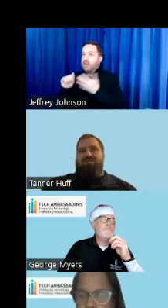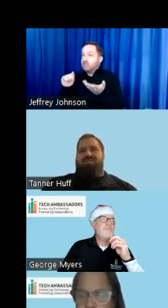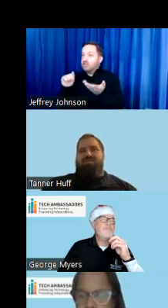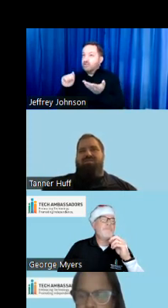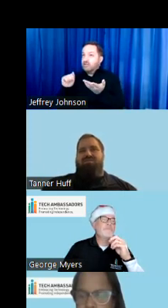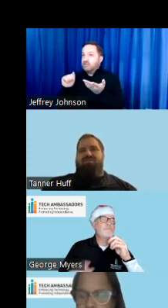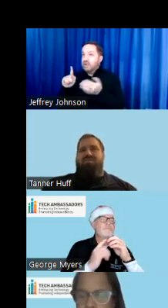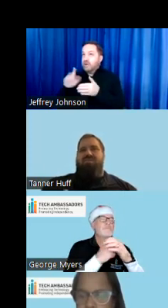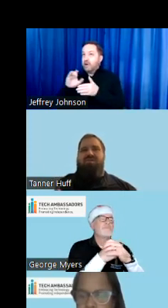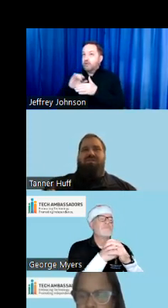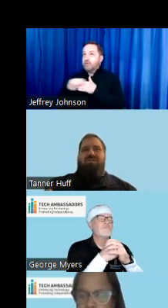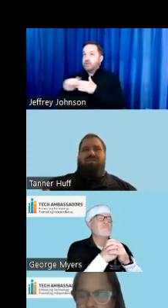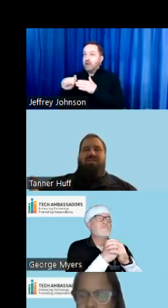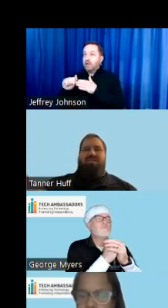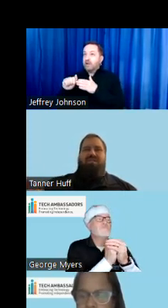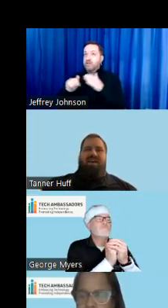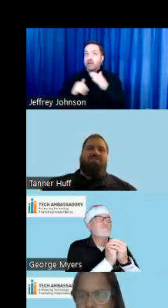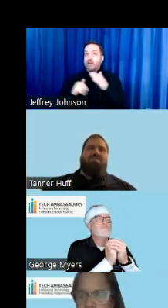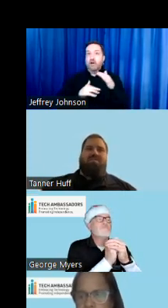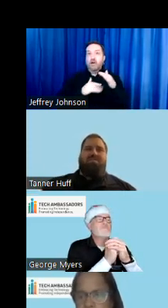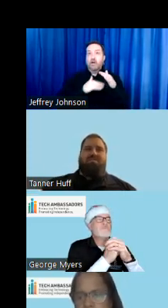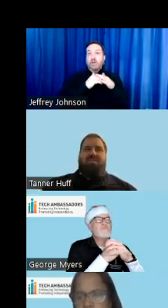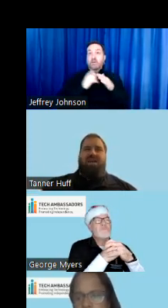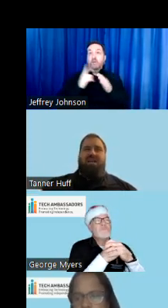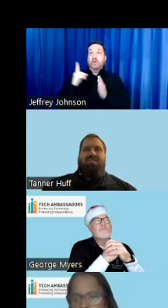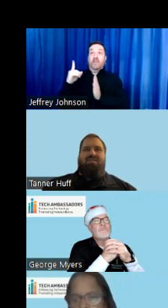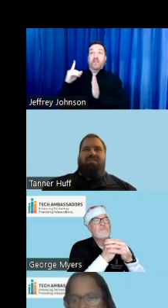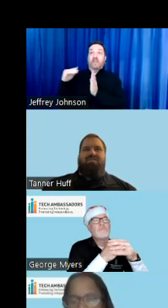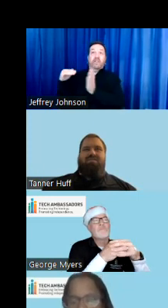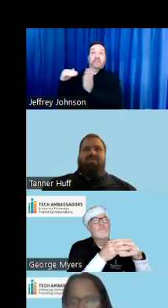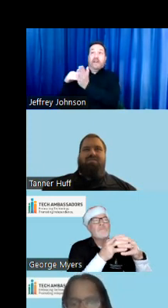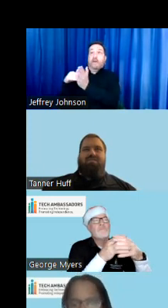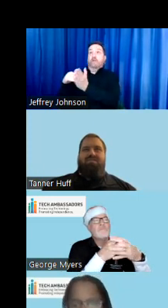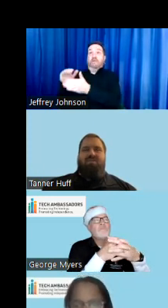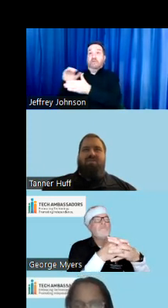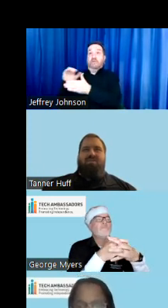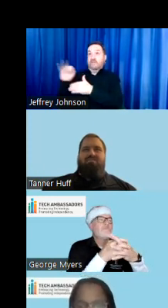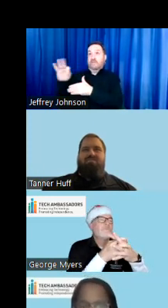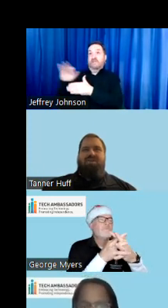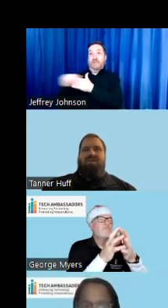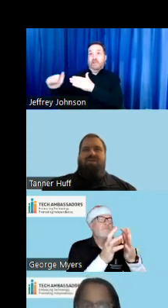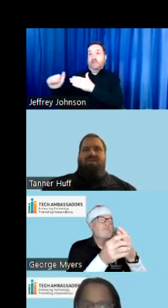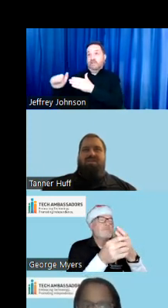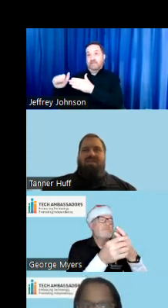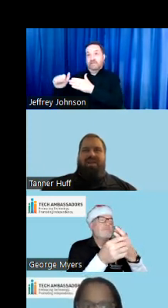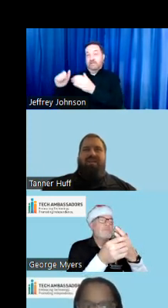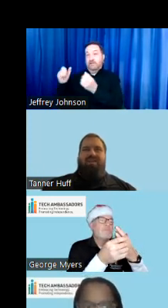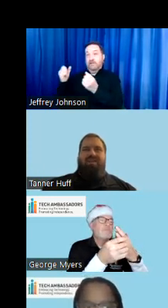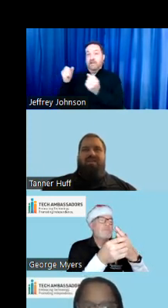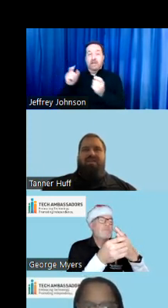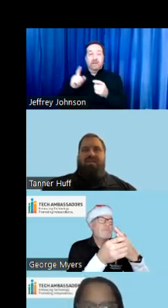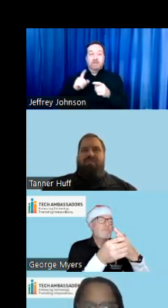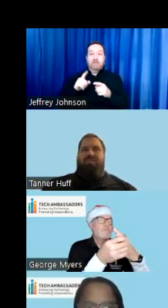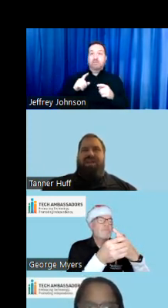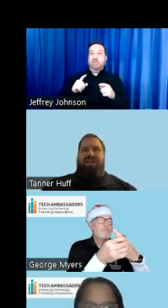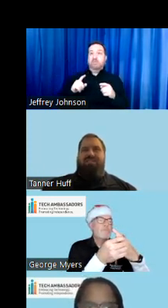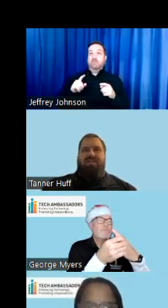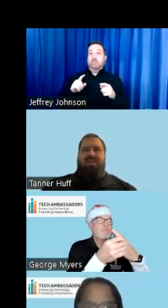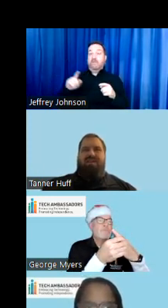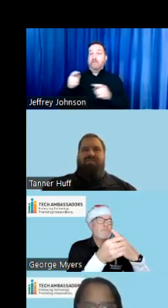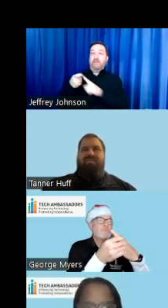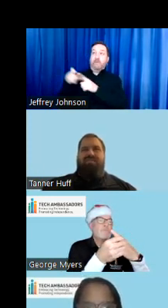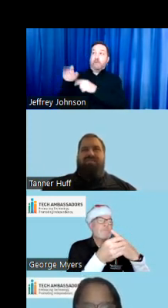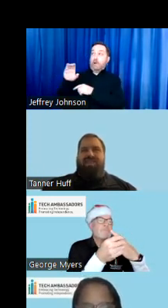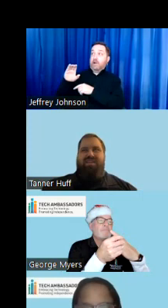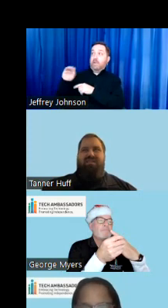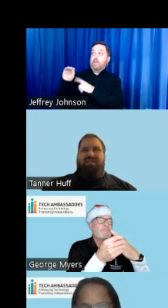ones, to thousands of dollars from like companies that